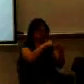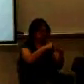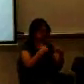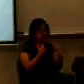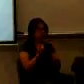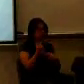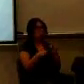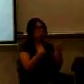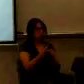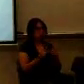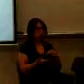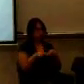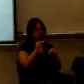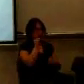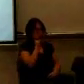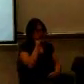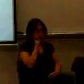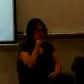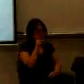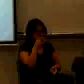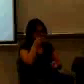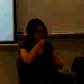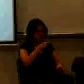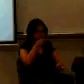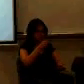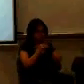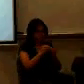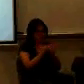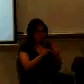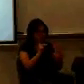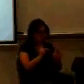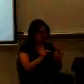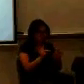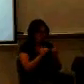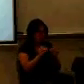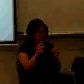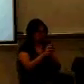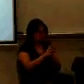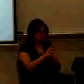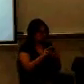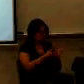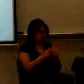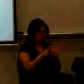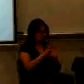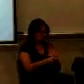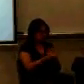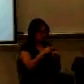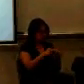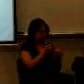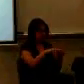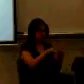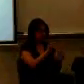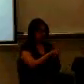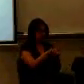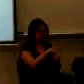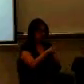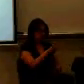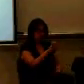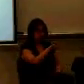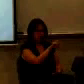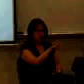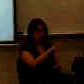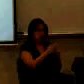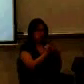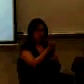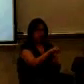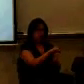global increases in nutrients because we have to feed more and more people, more and more population, right? And that part of that nutrient runs off into fresh